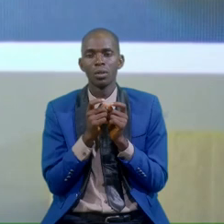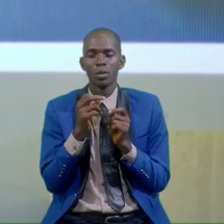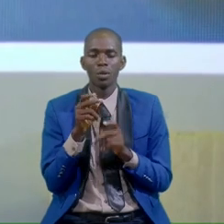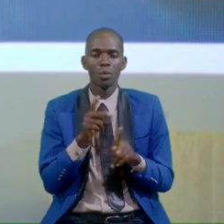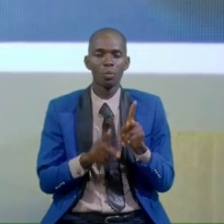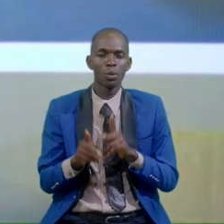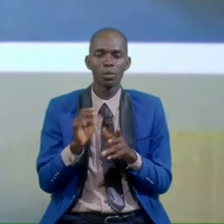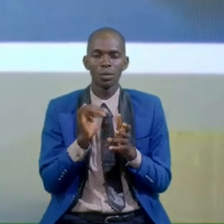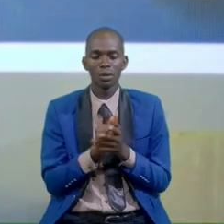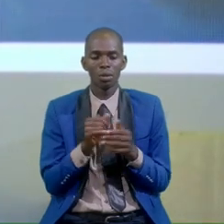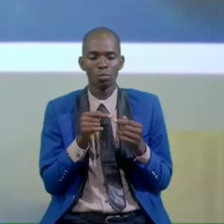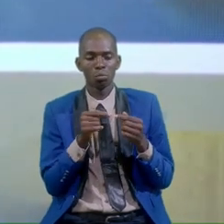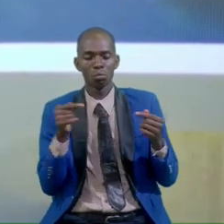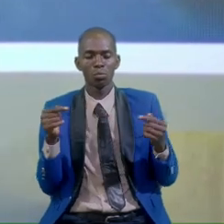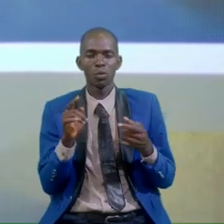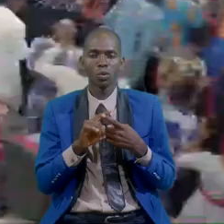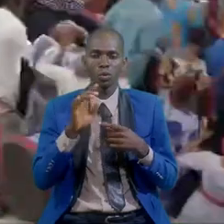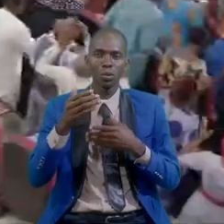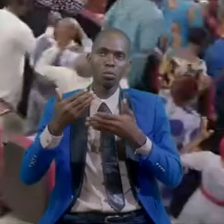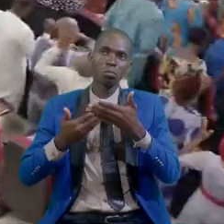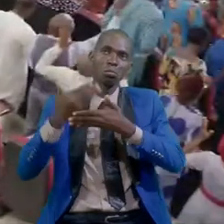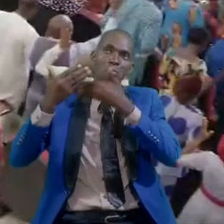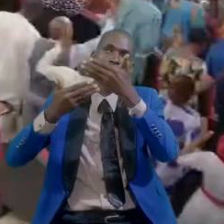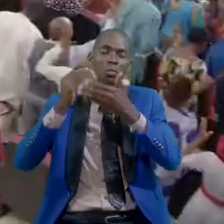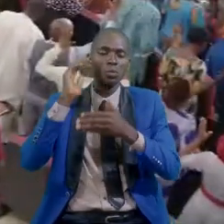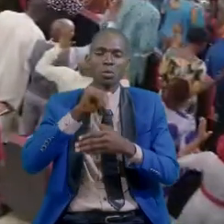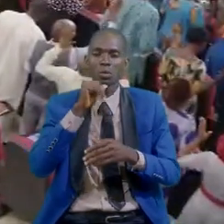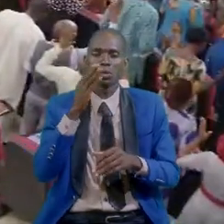your progress will not stop you.